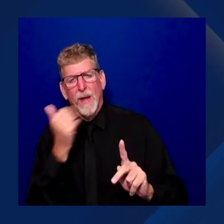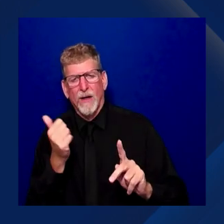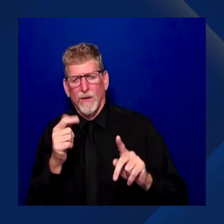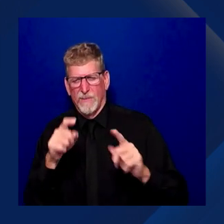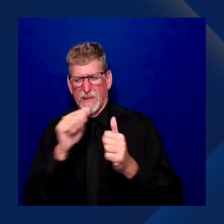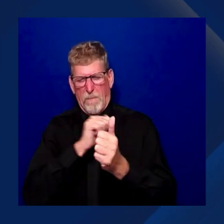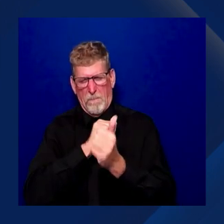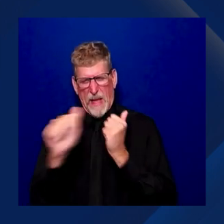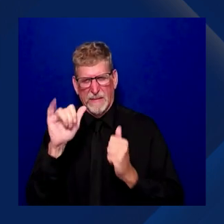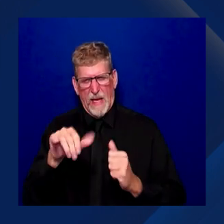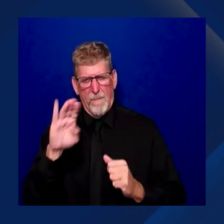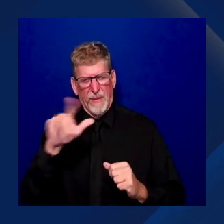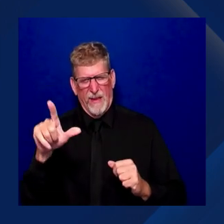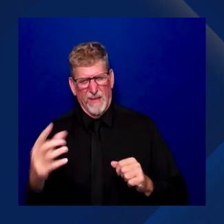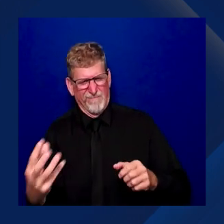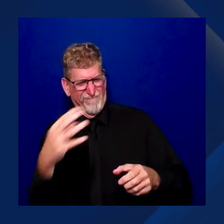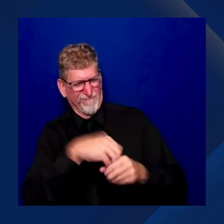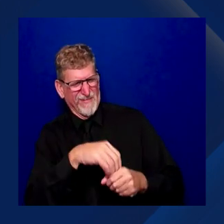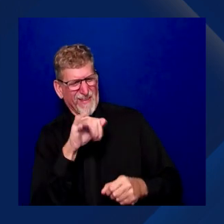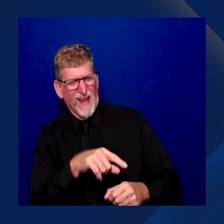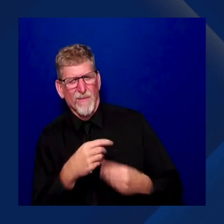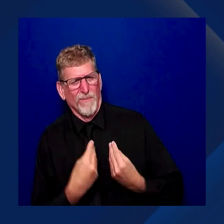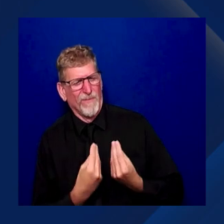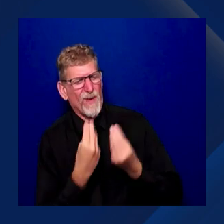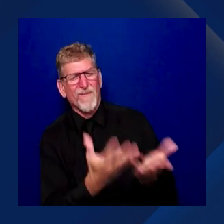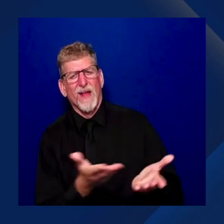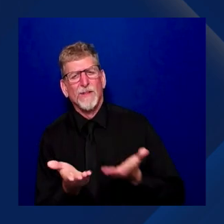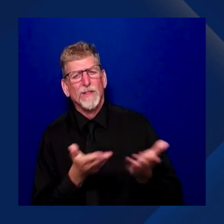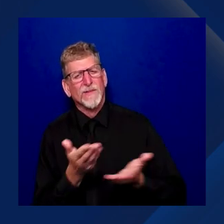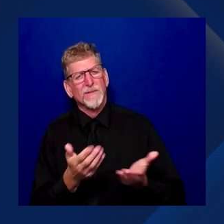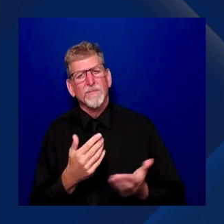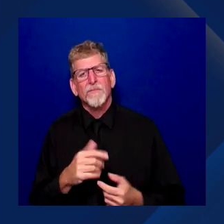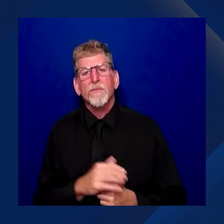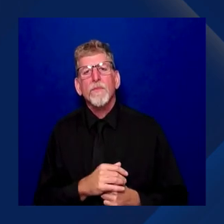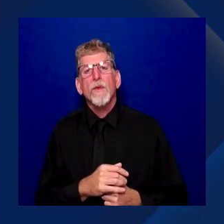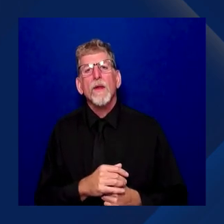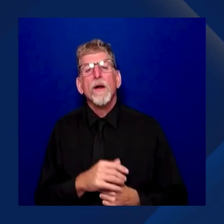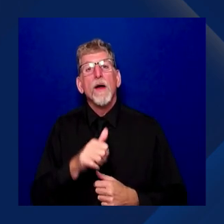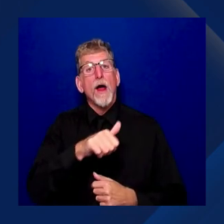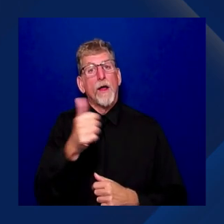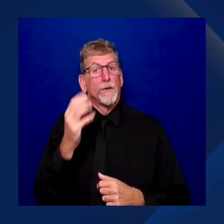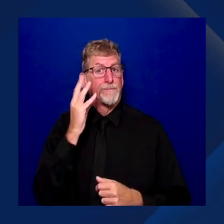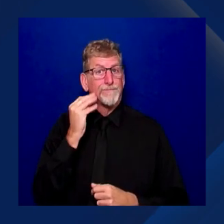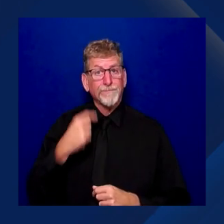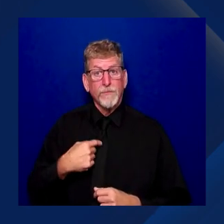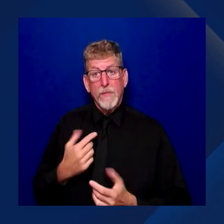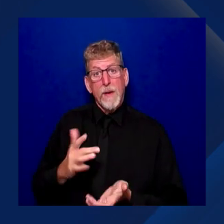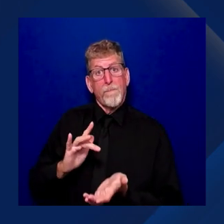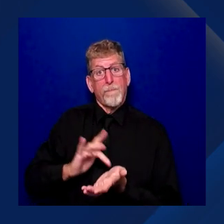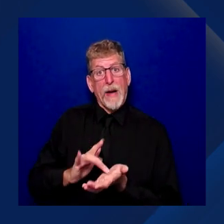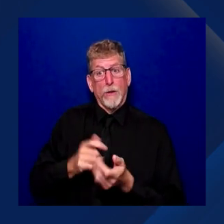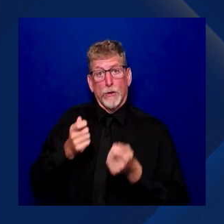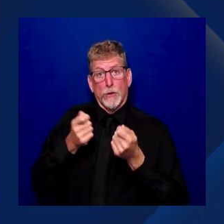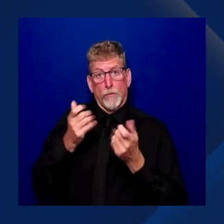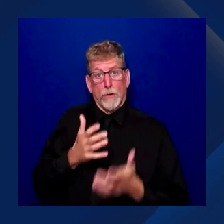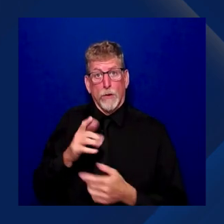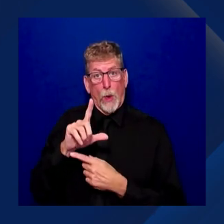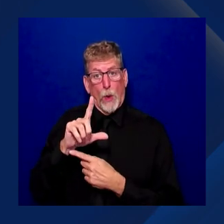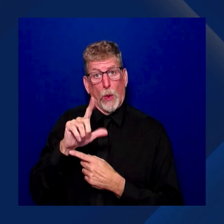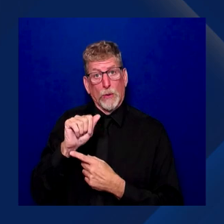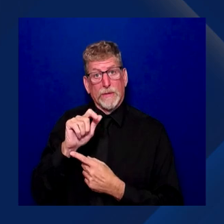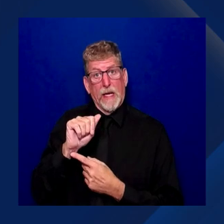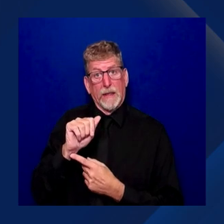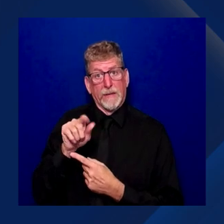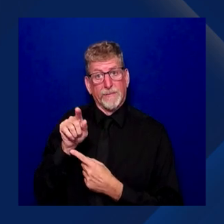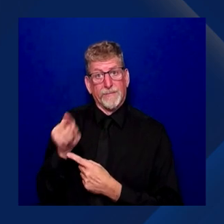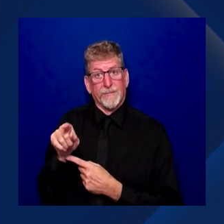my experiences as the medical director of the Louisiana Pregnancy Associated Mortality Review and the Louisiana